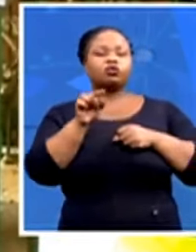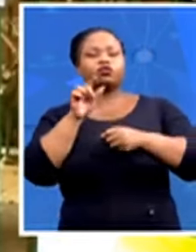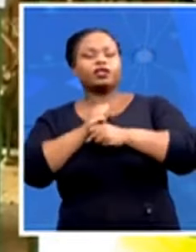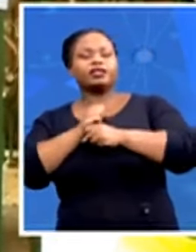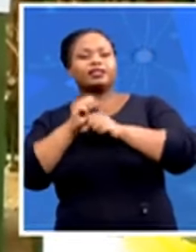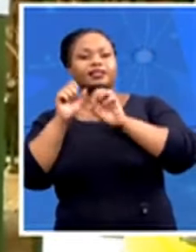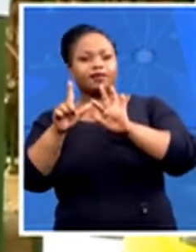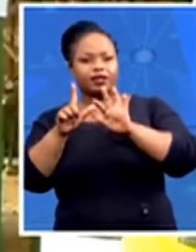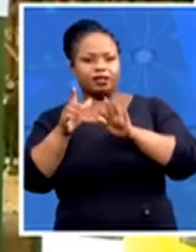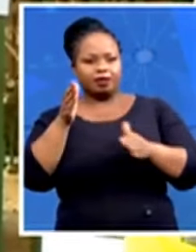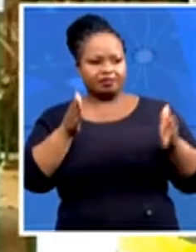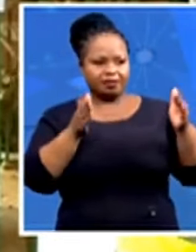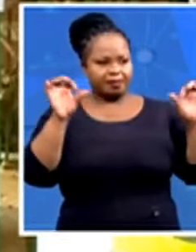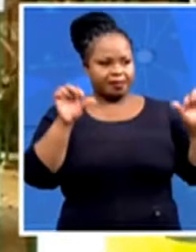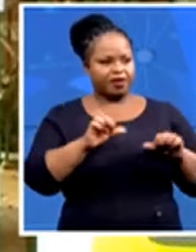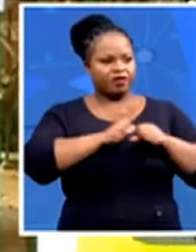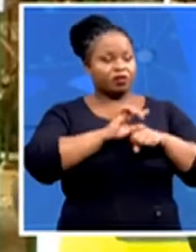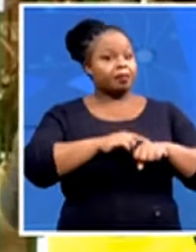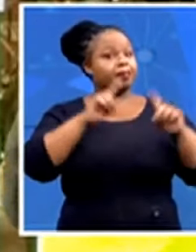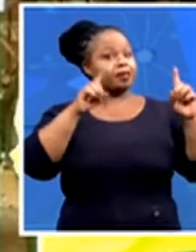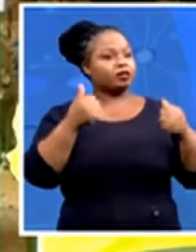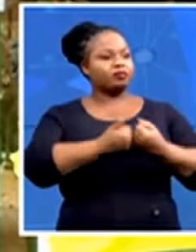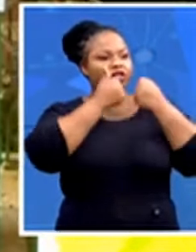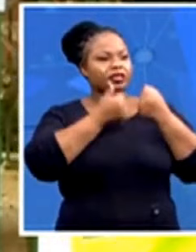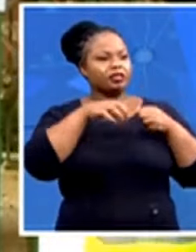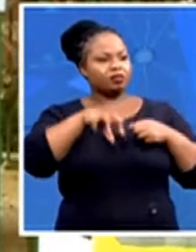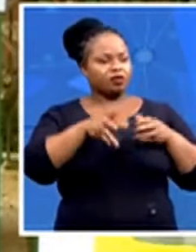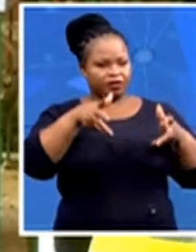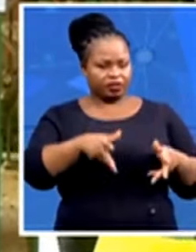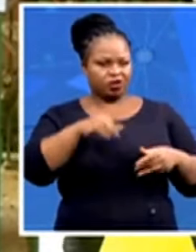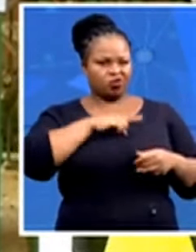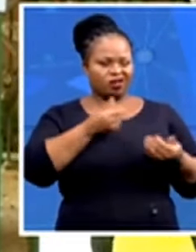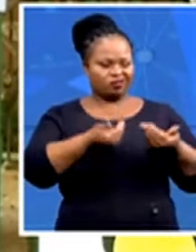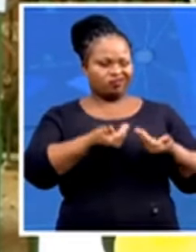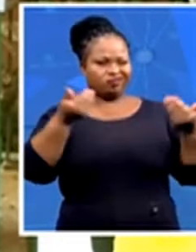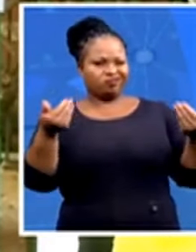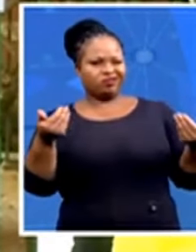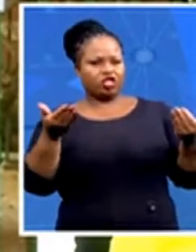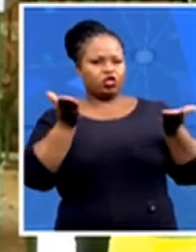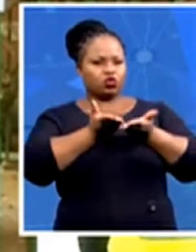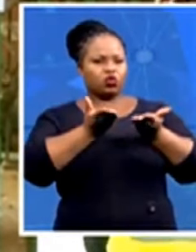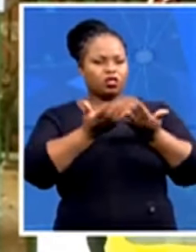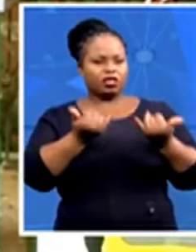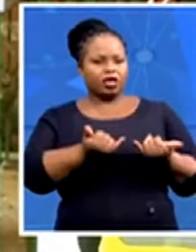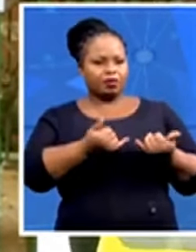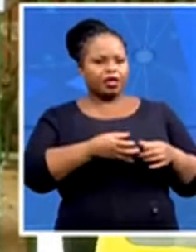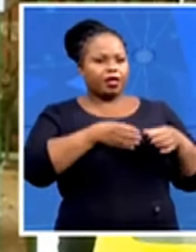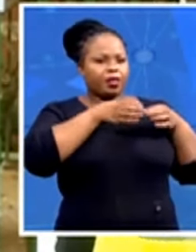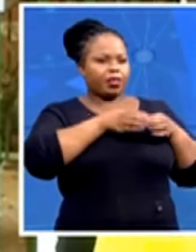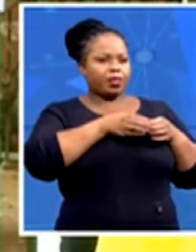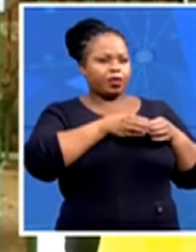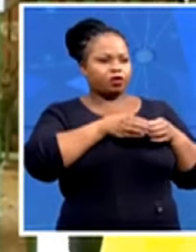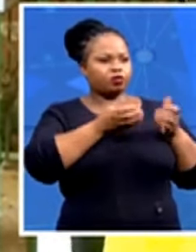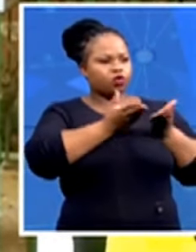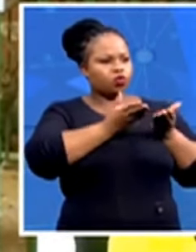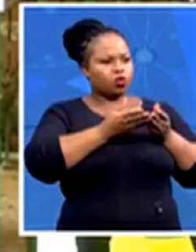the province, we have divided our schools into small school, medium schools, large school, and